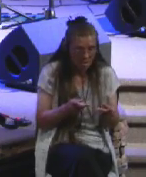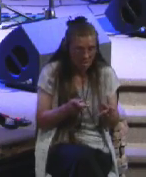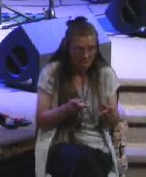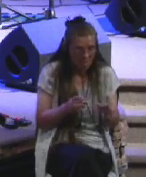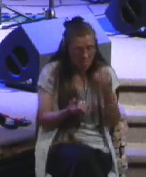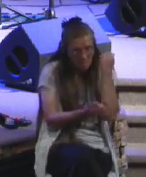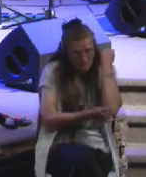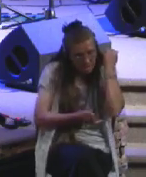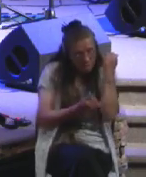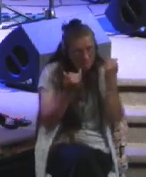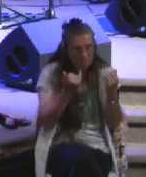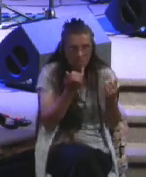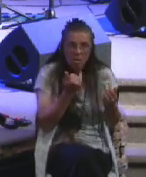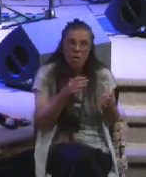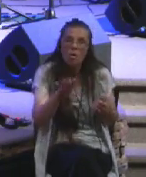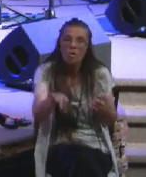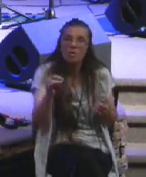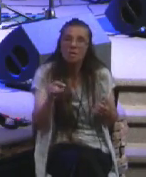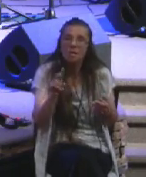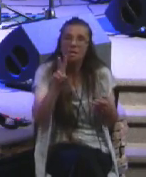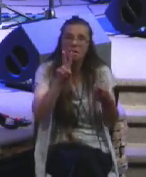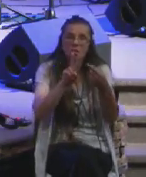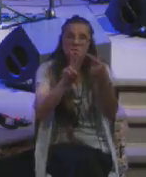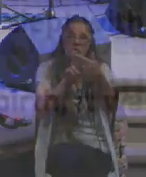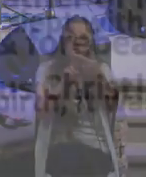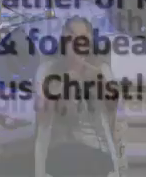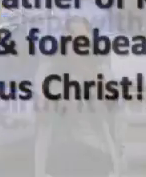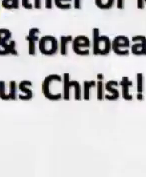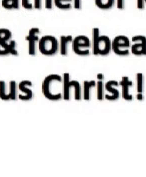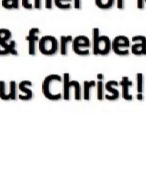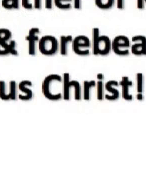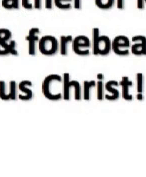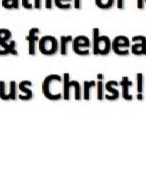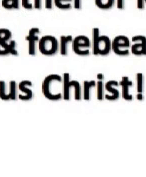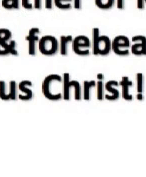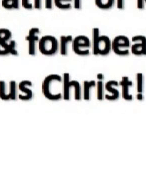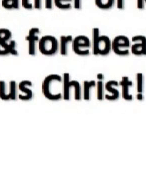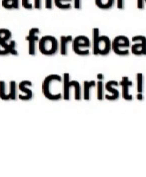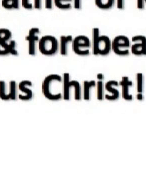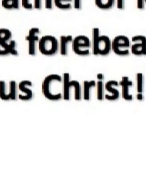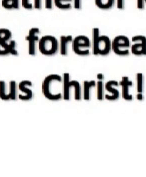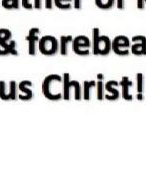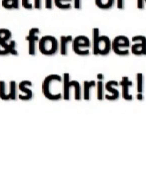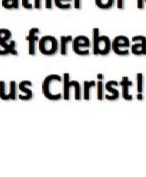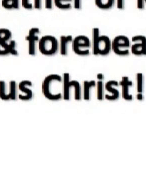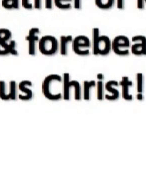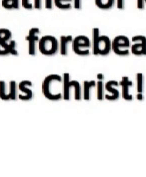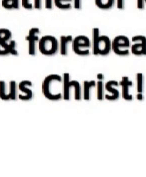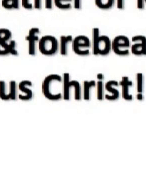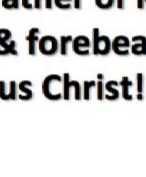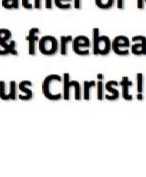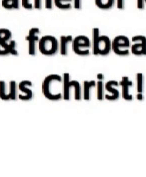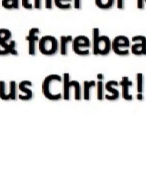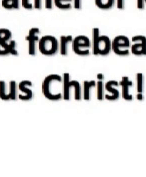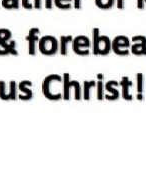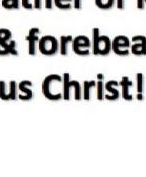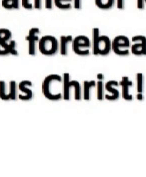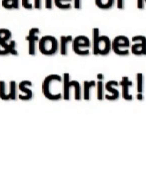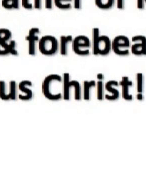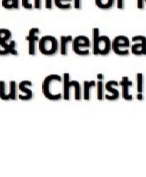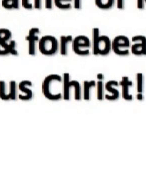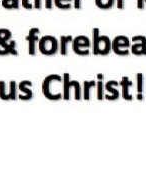We find out that he has two sons. They are Perez, or some translations call him Phares, like with a P-H,